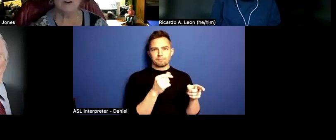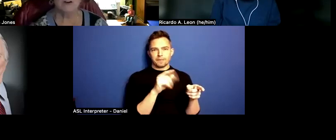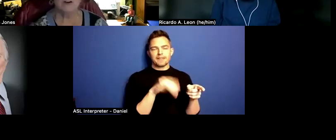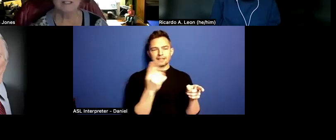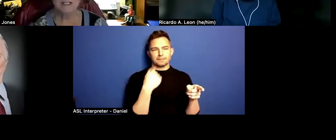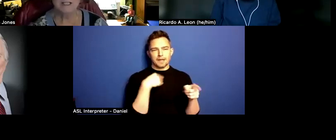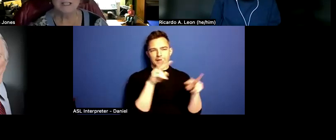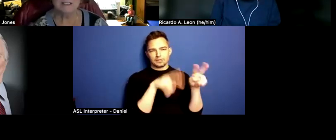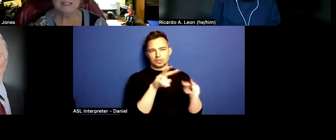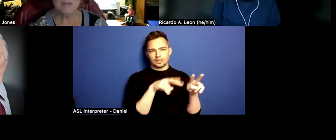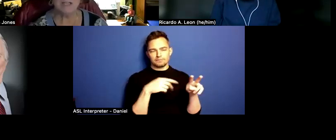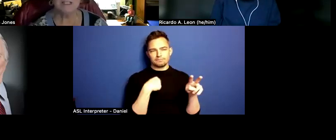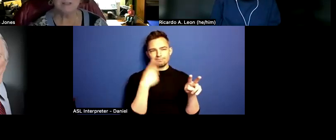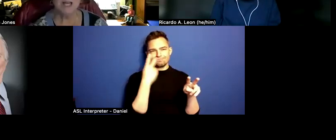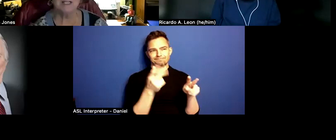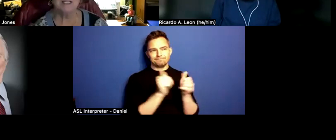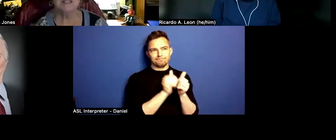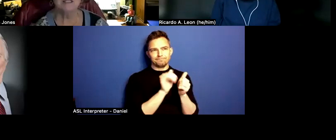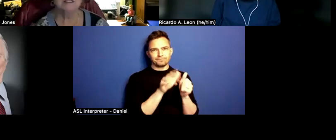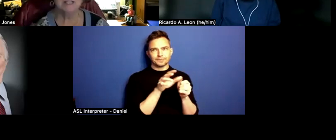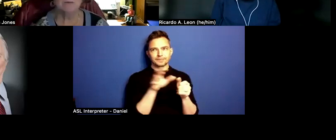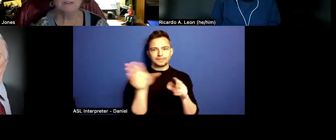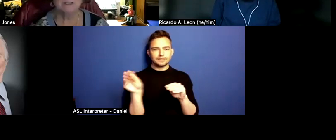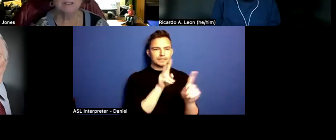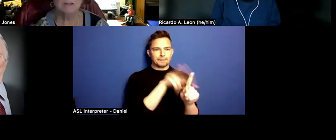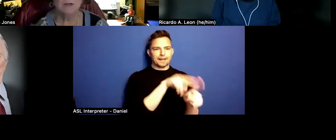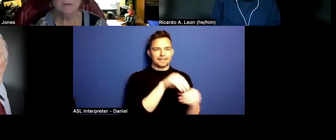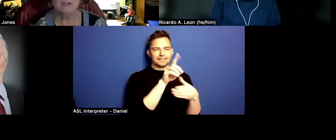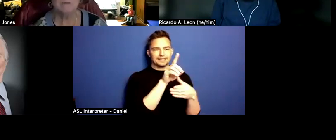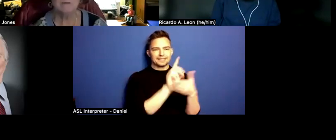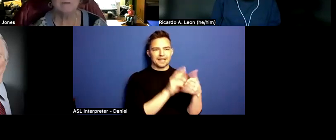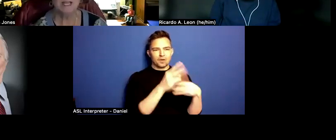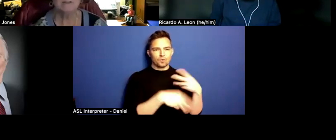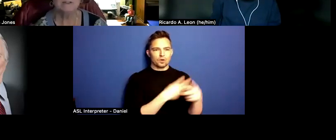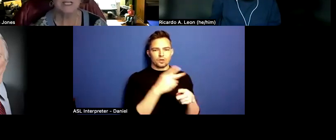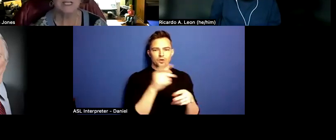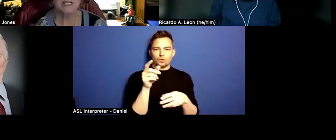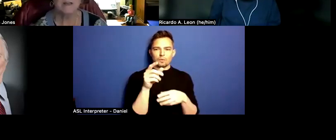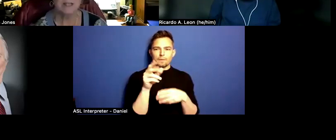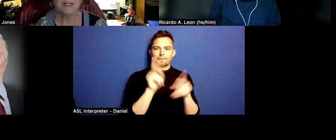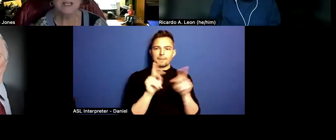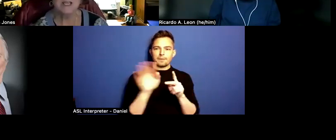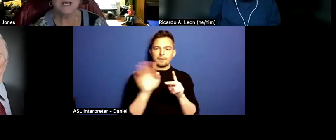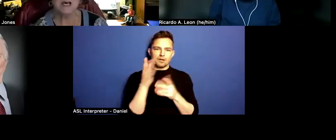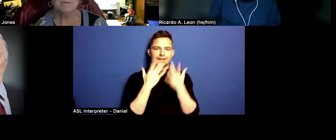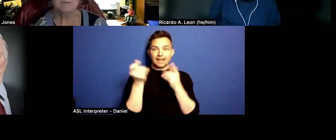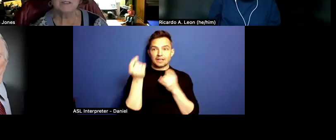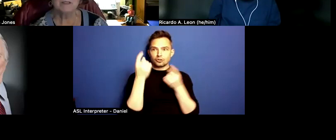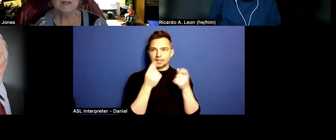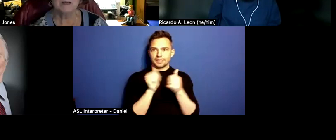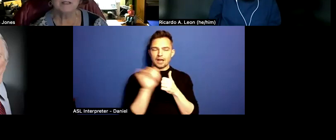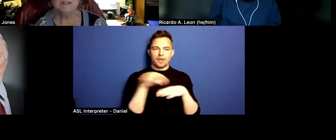look at, or I see, is how that gets applied in the design world. Is it where people are coming from, their lack of understanding, and how that then